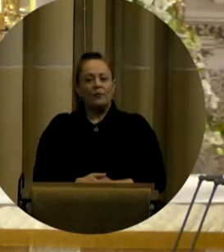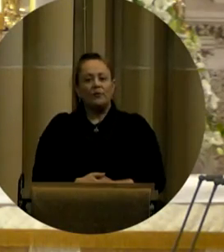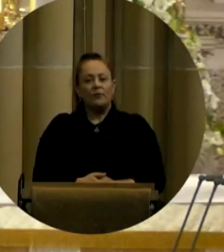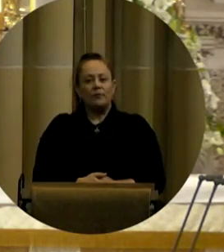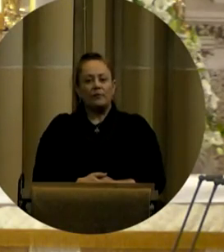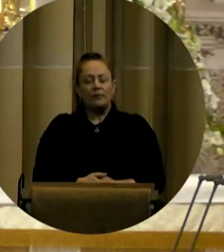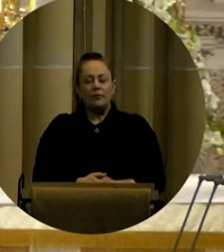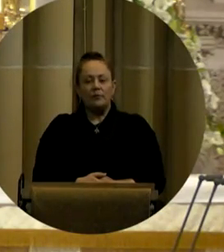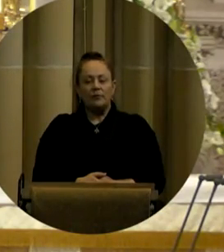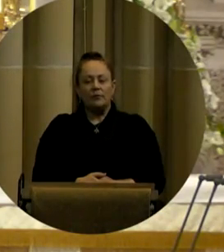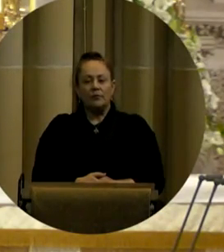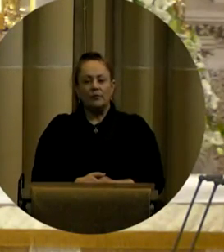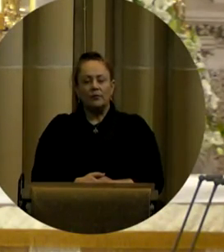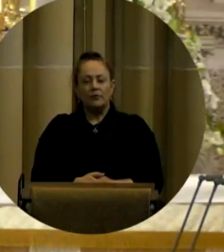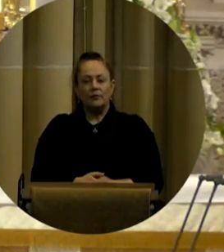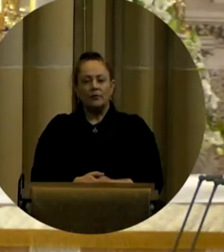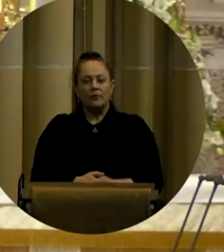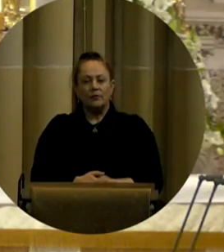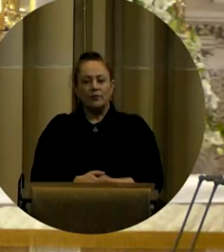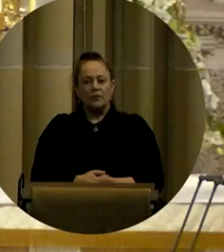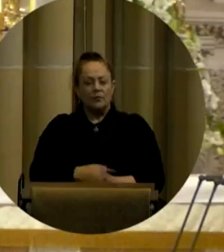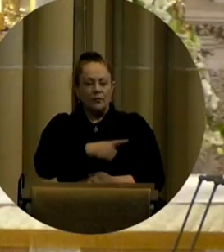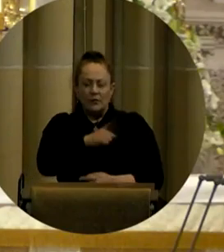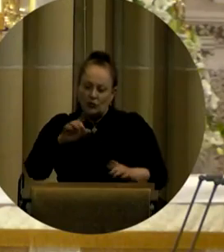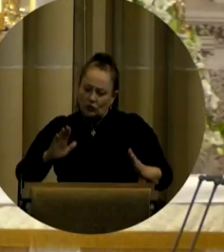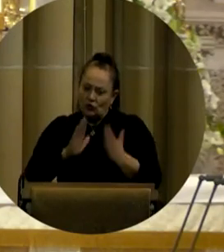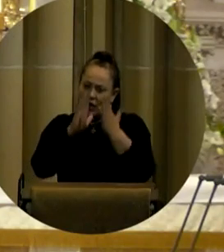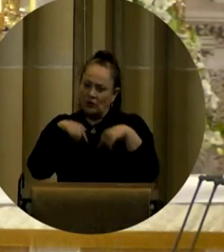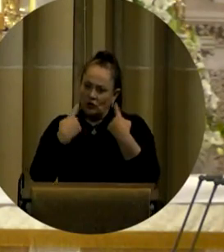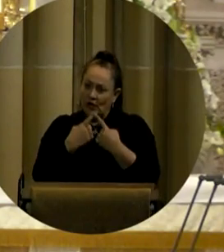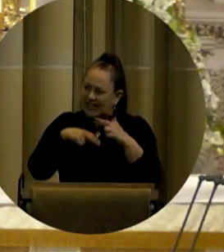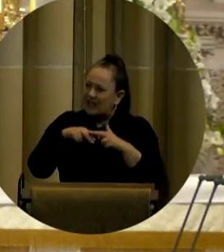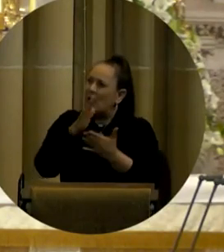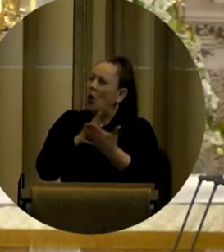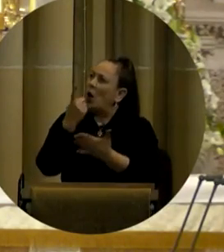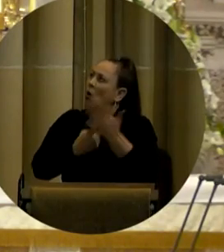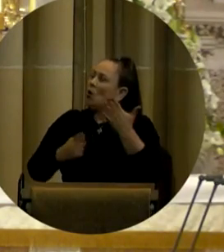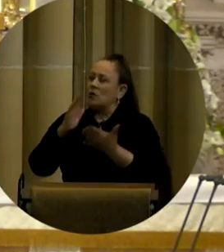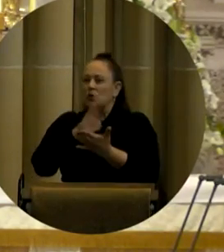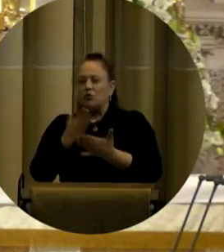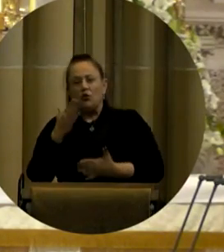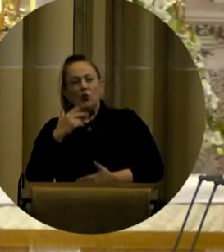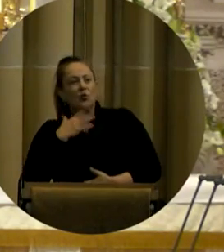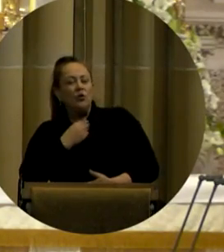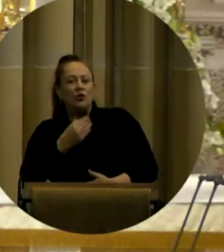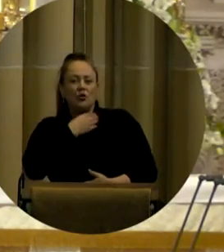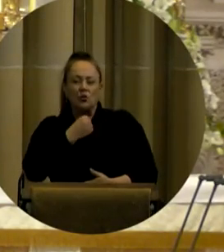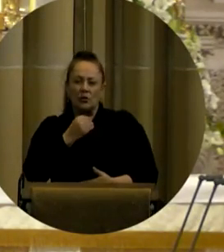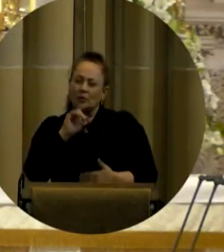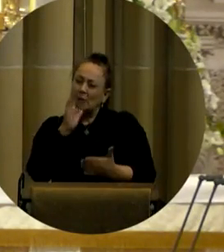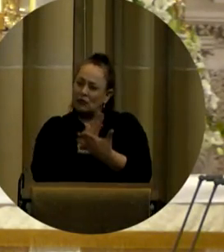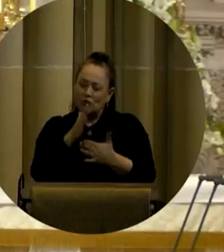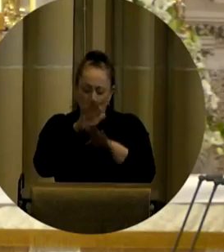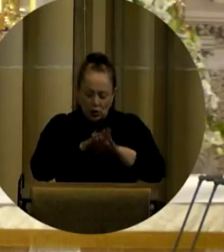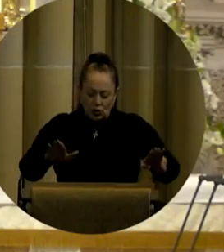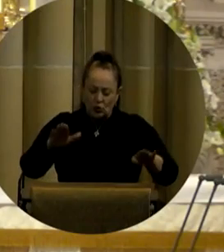If only it were true, she challenges us again, that his children hallowed his